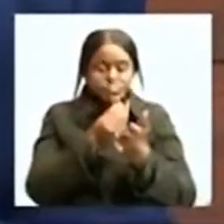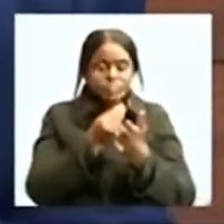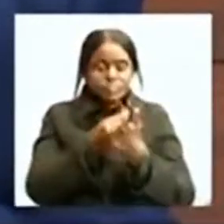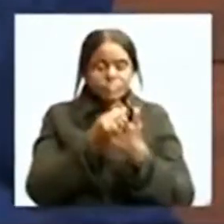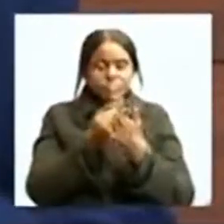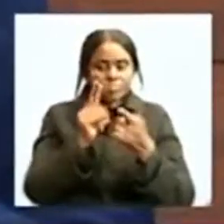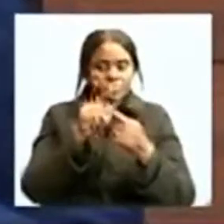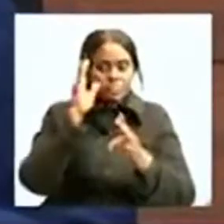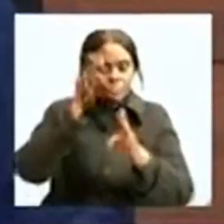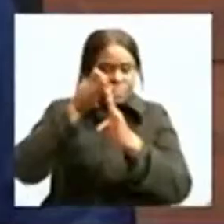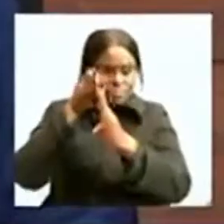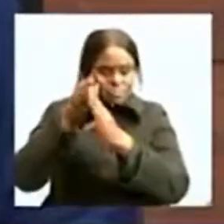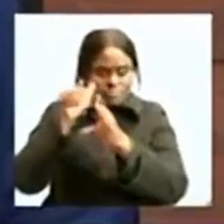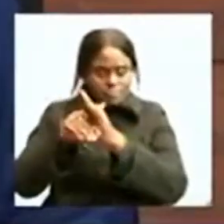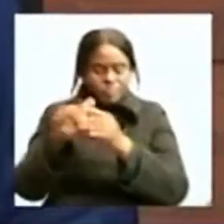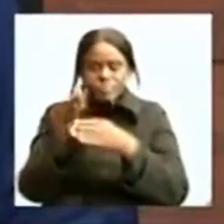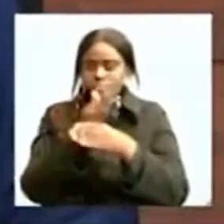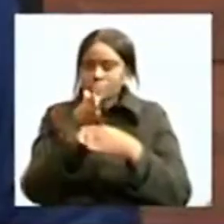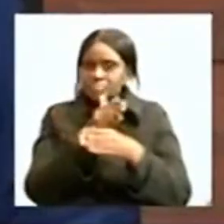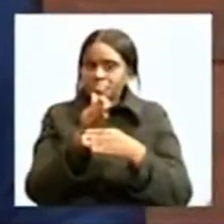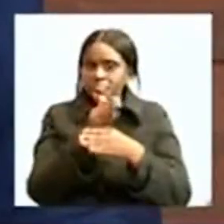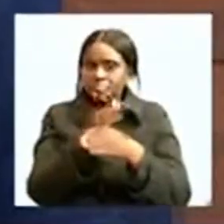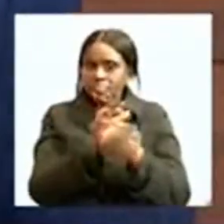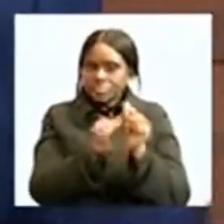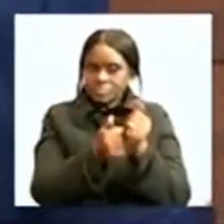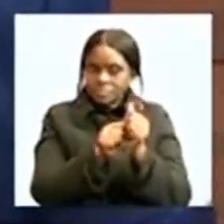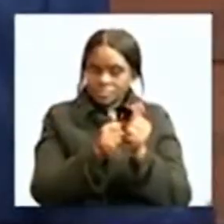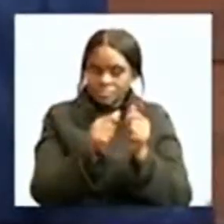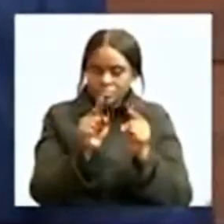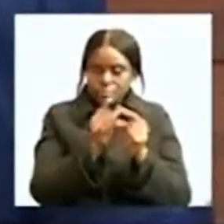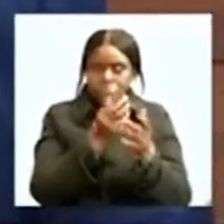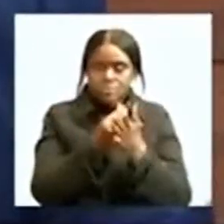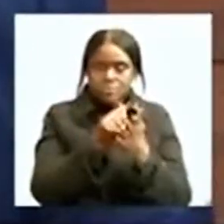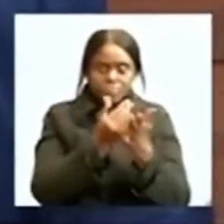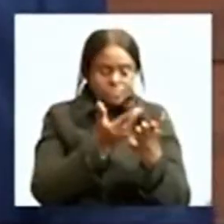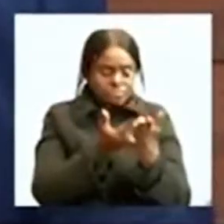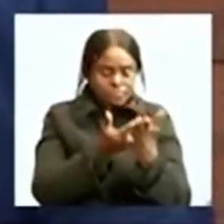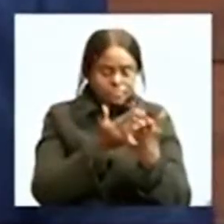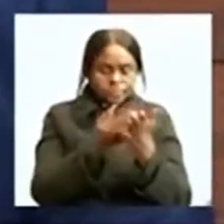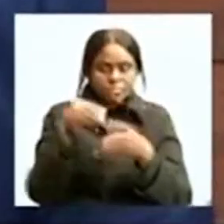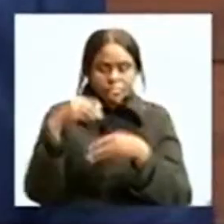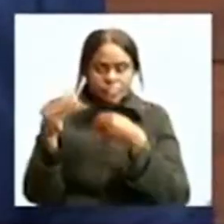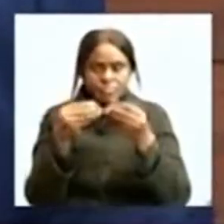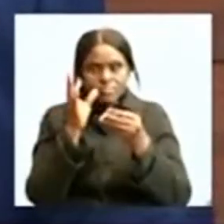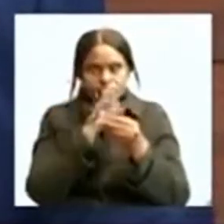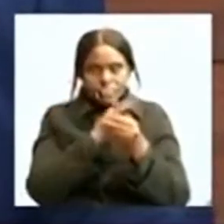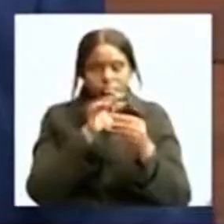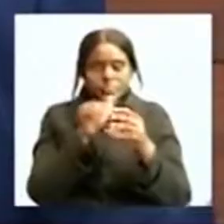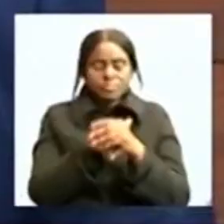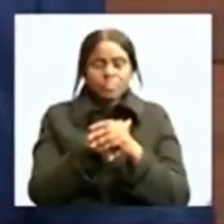to go into grain trading, and then the monies are released in